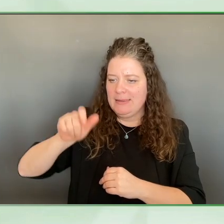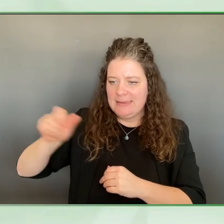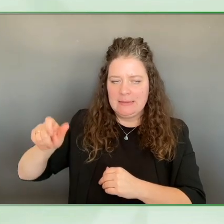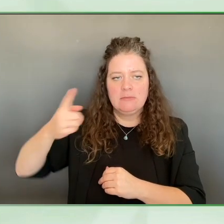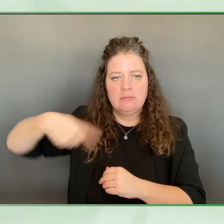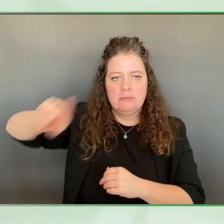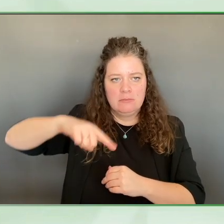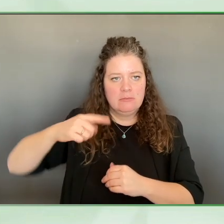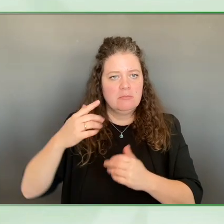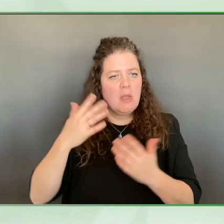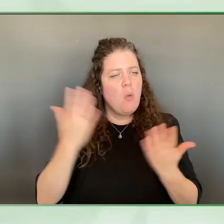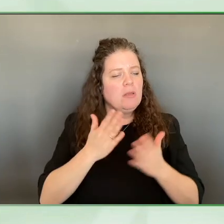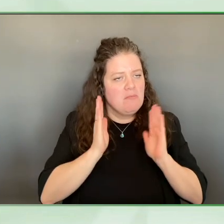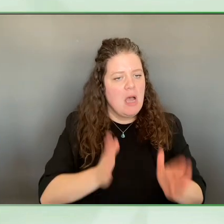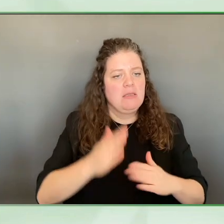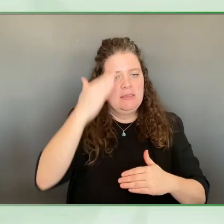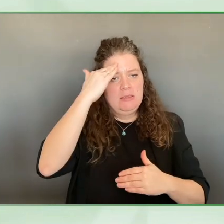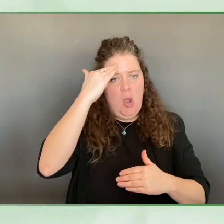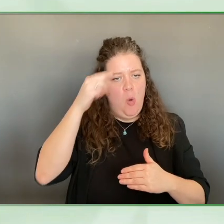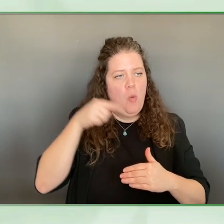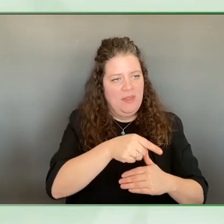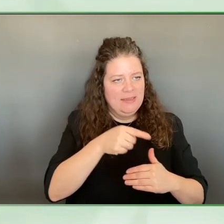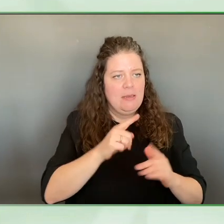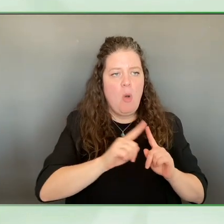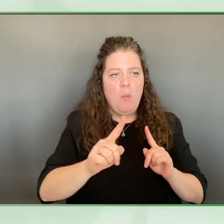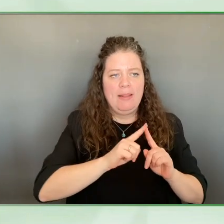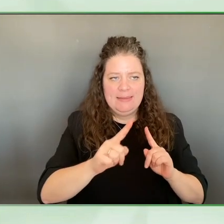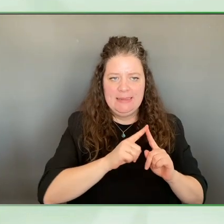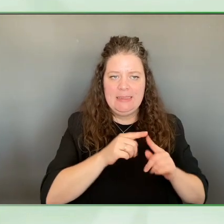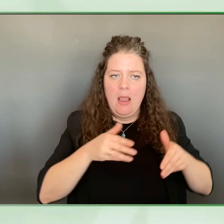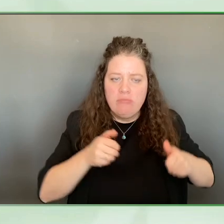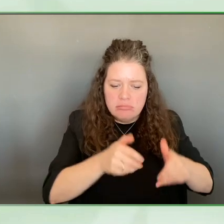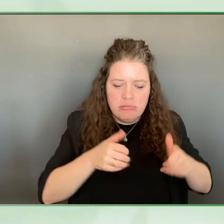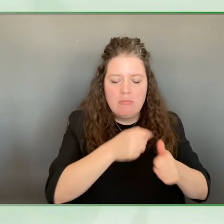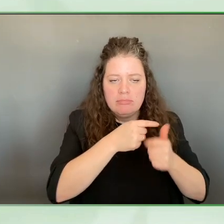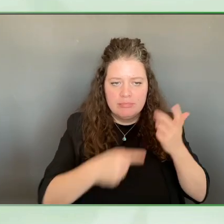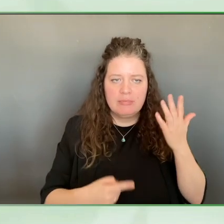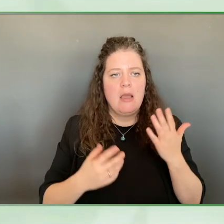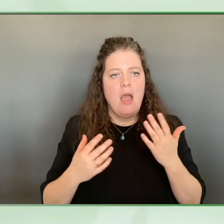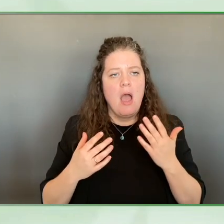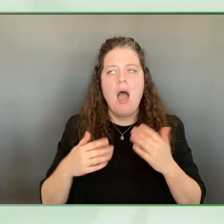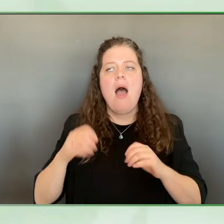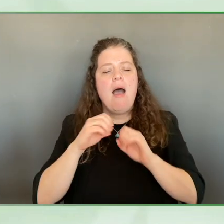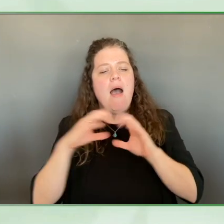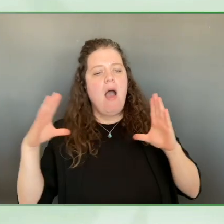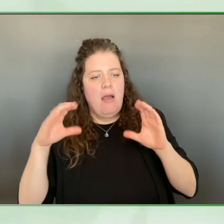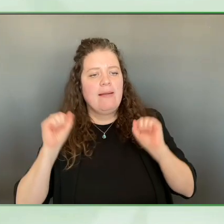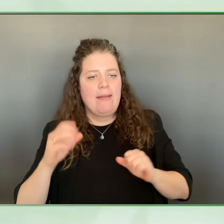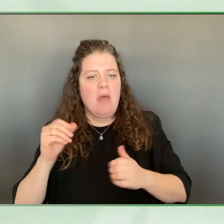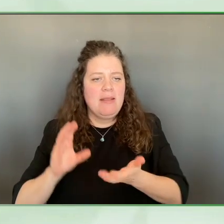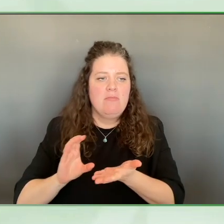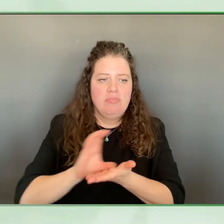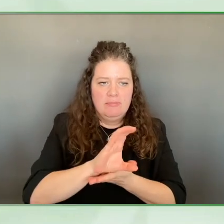devices? And we will hear now what Coleman had to say about the first question and the last one.